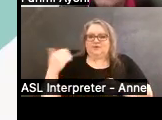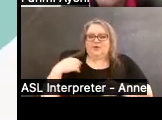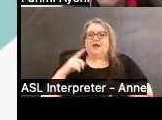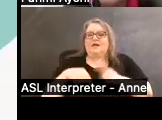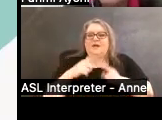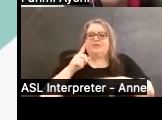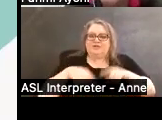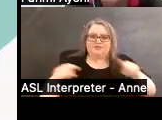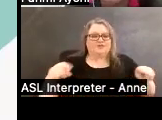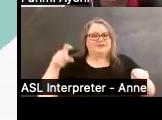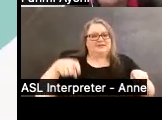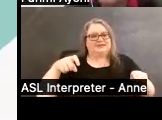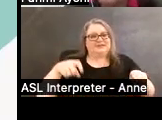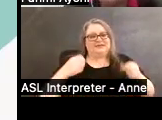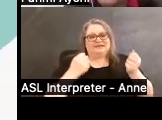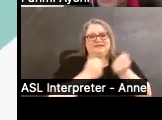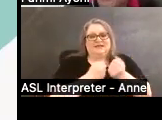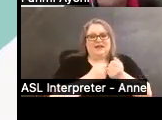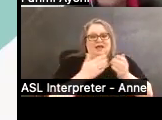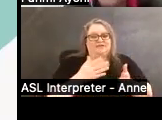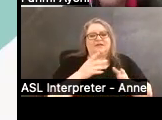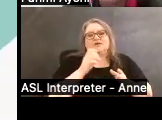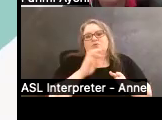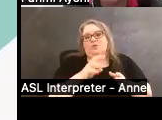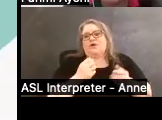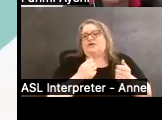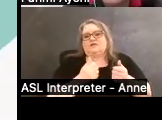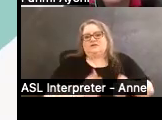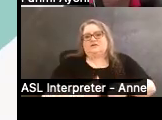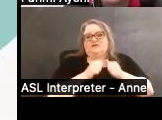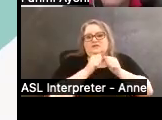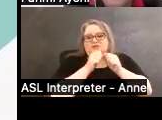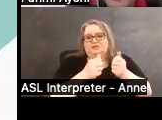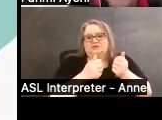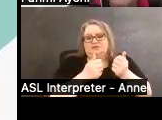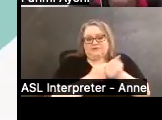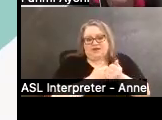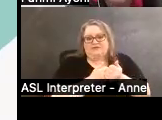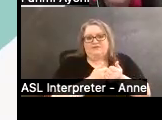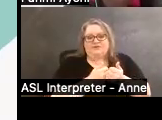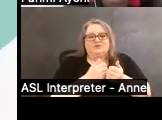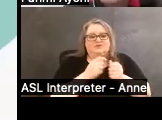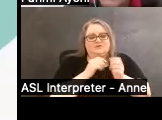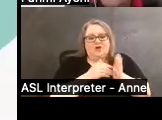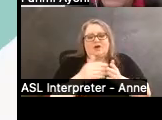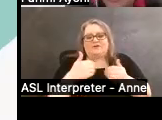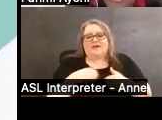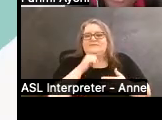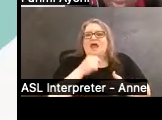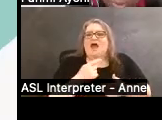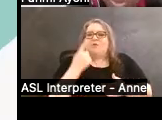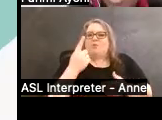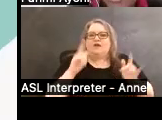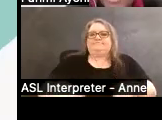the needs that that survivors often have, which means that there isn't really any